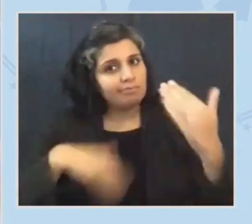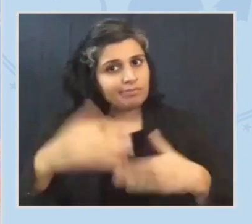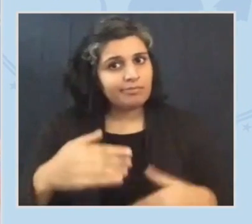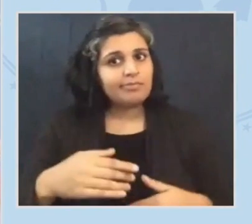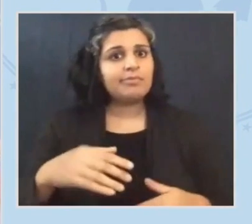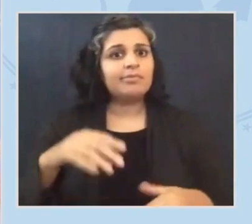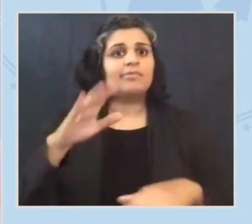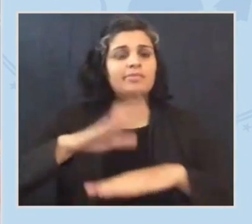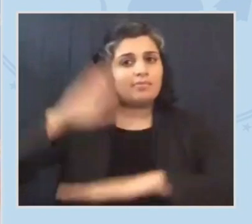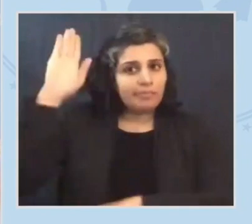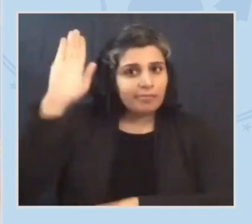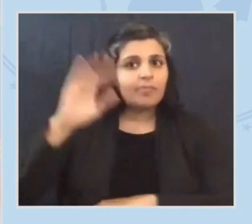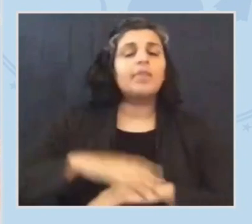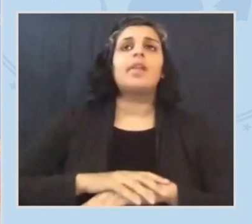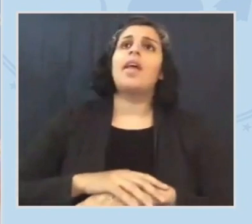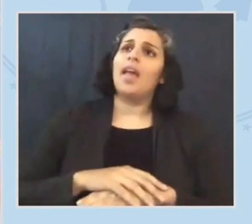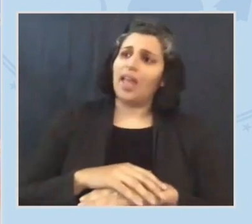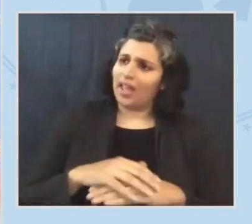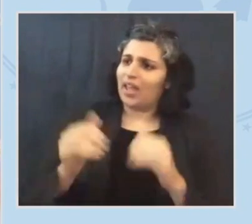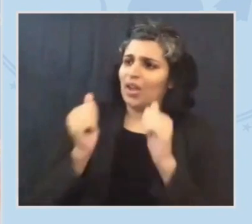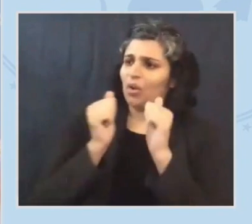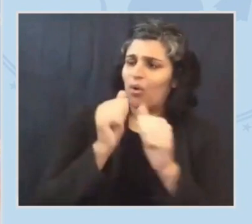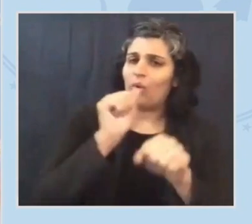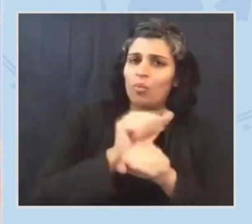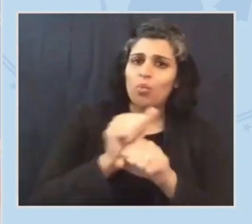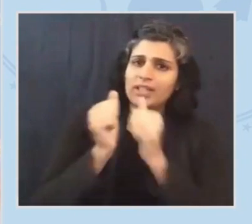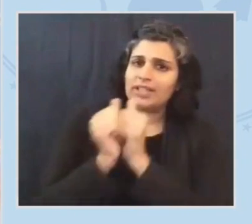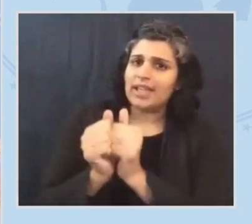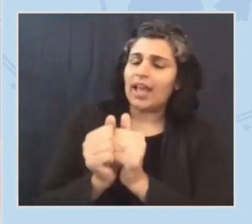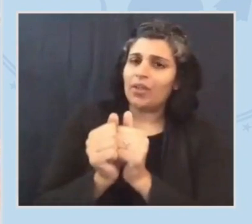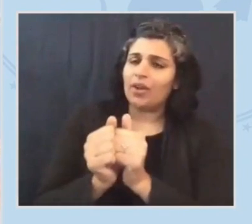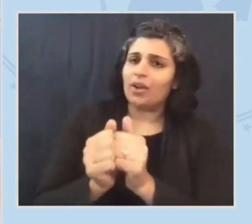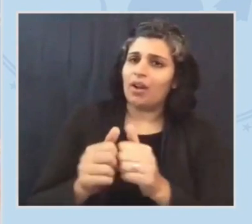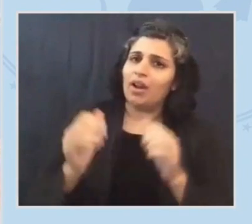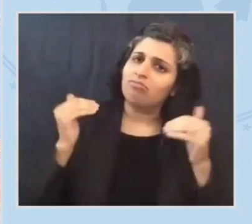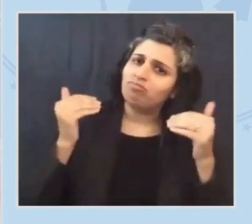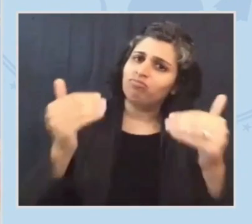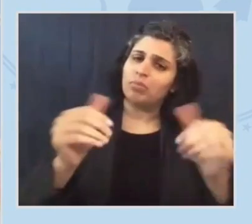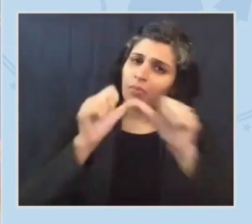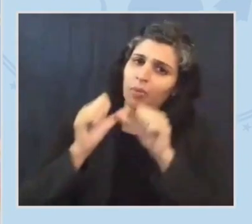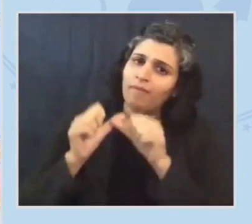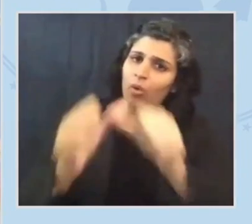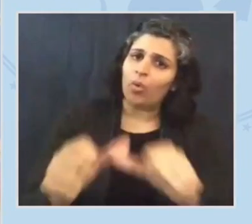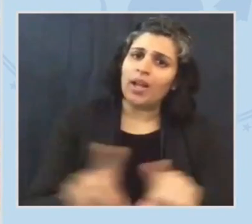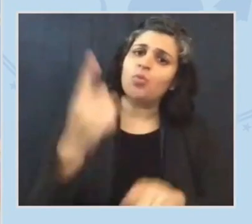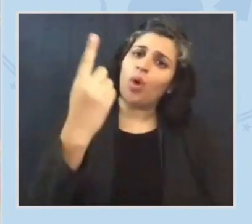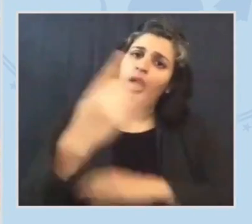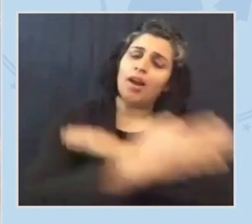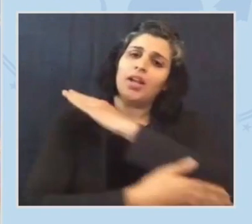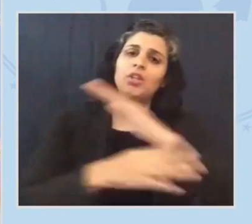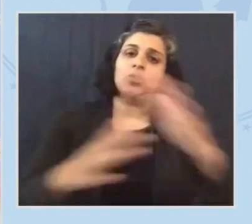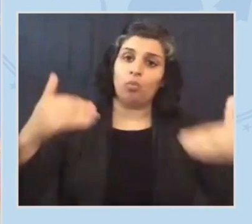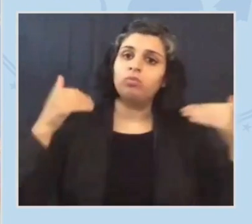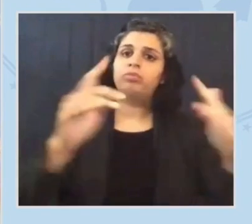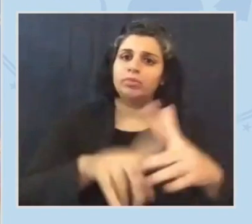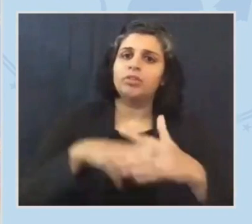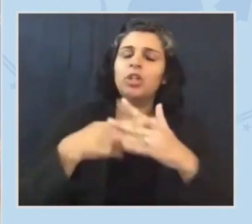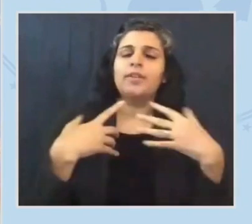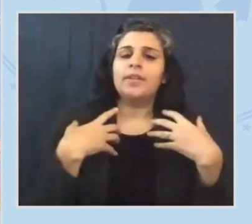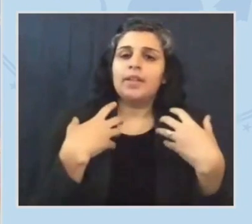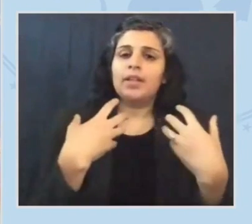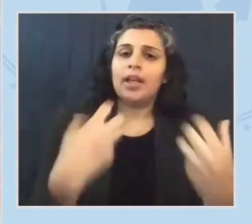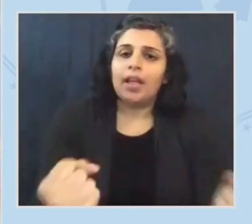work across the aisle in good faith and move forward as one country. So let's begin the work to heal, to